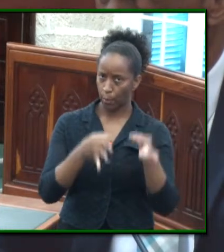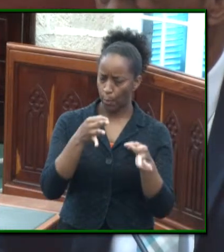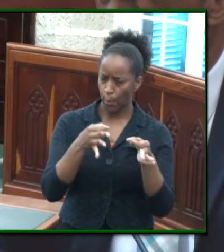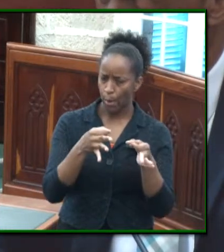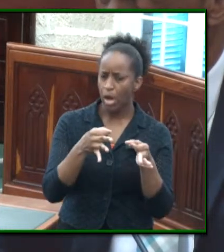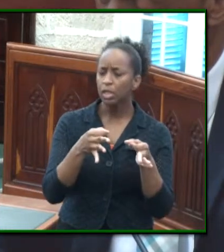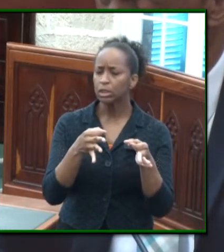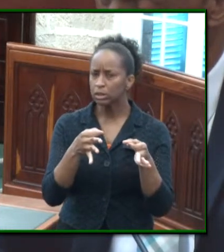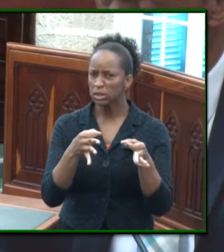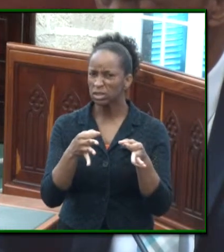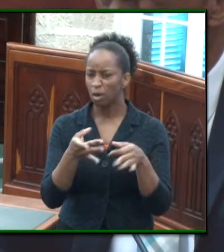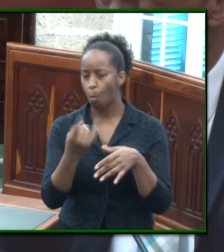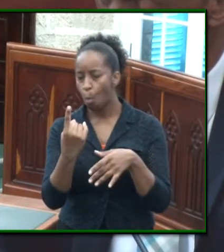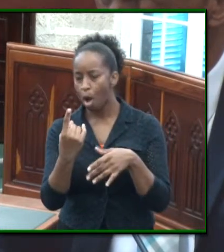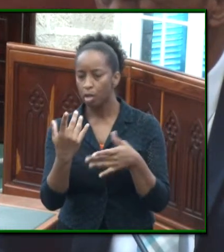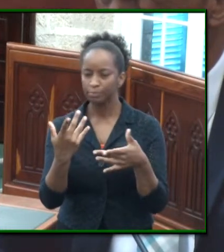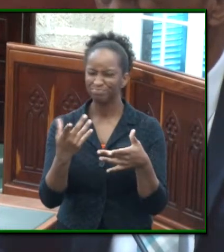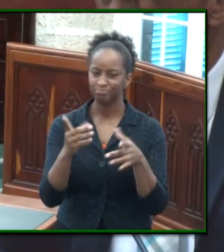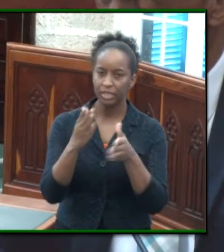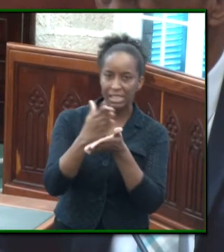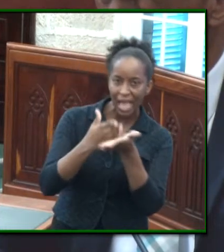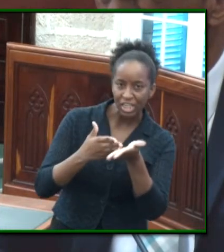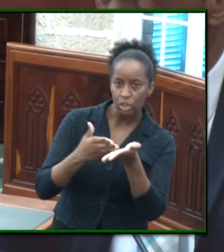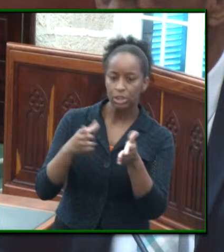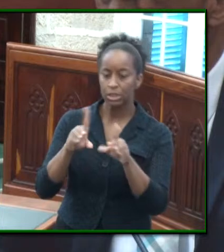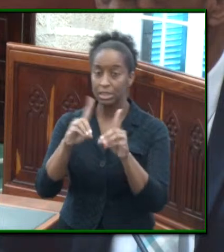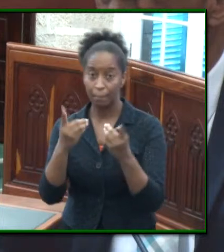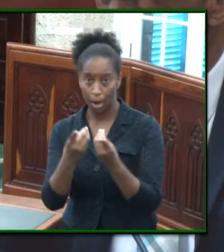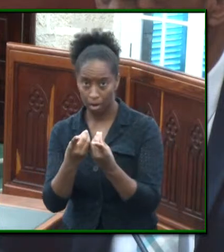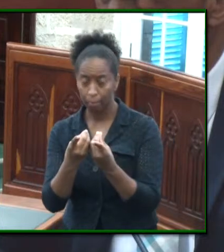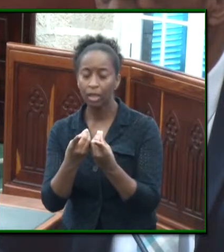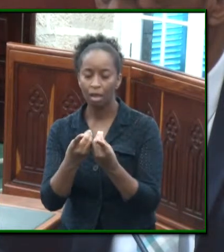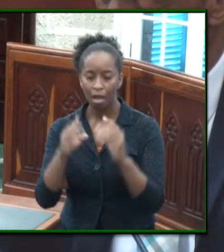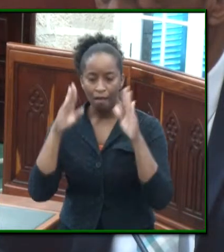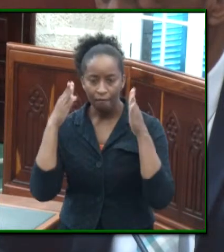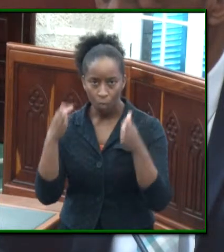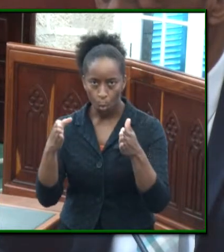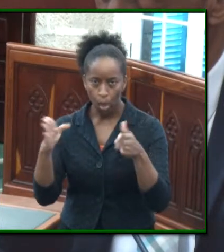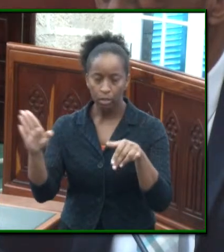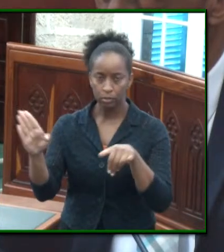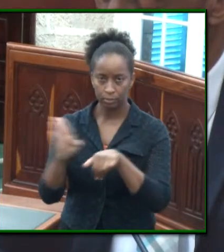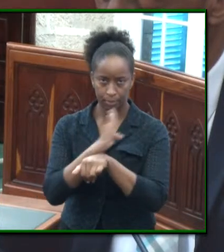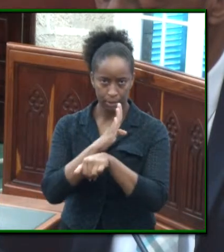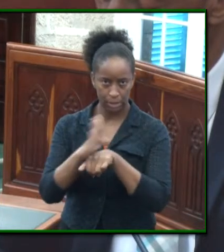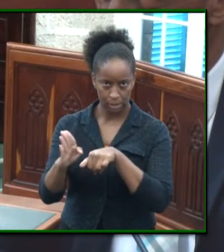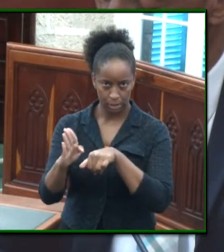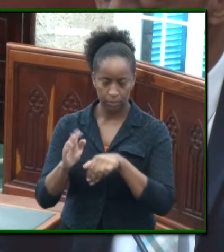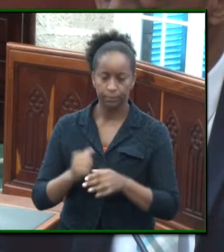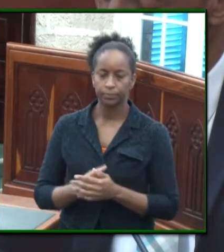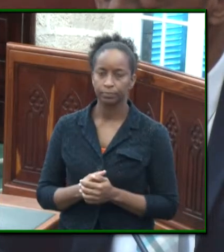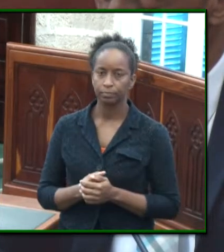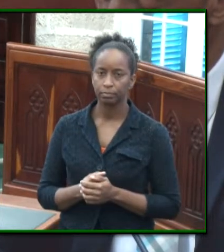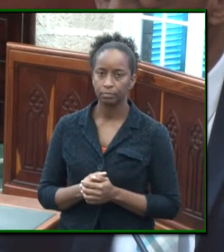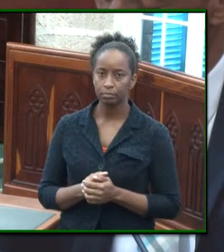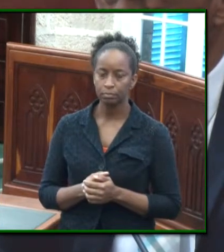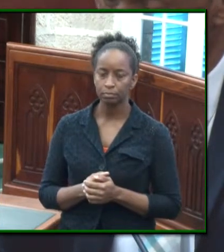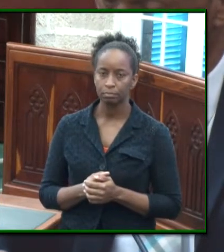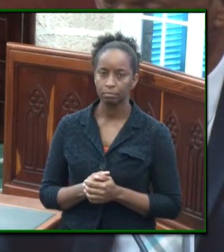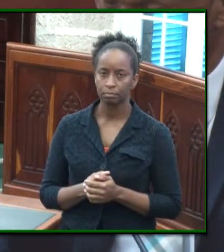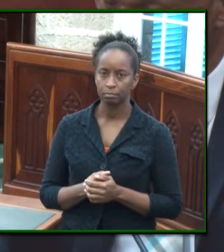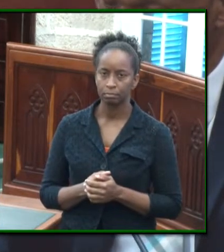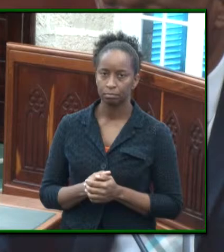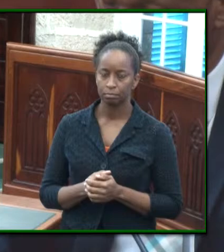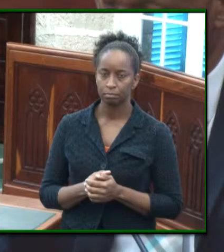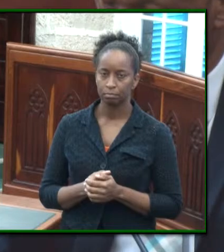that the delays that were attendant with judicial proceedings, while a